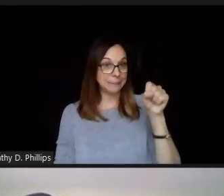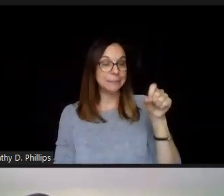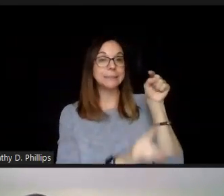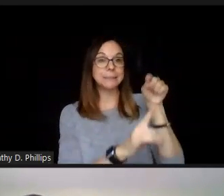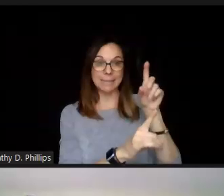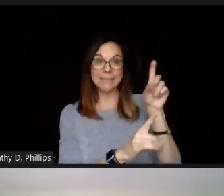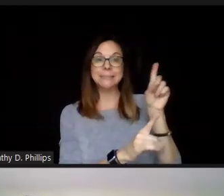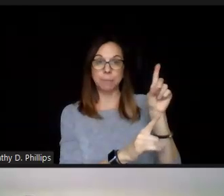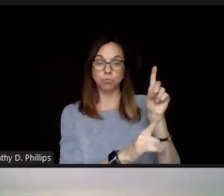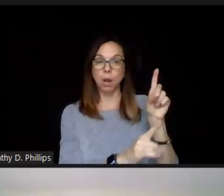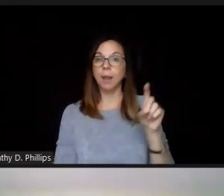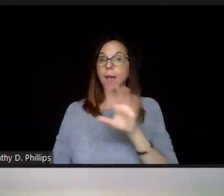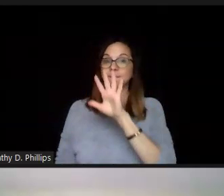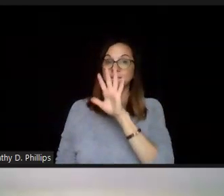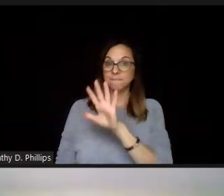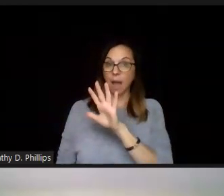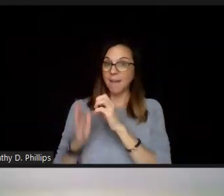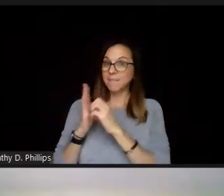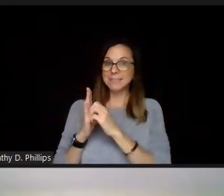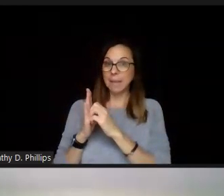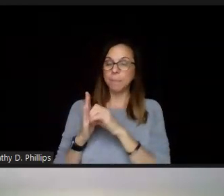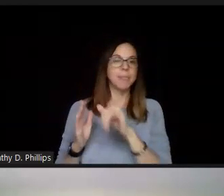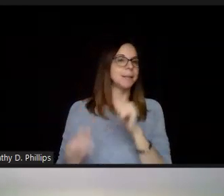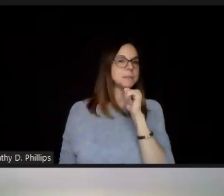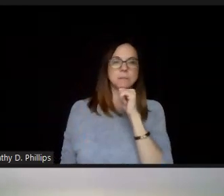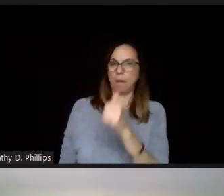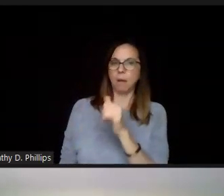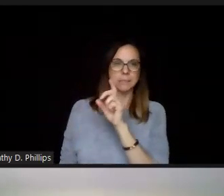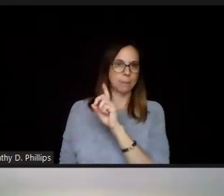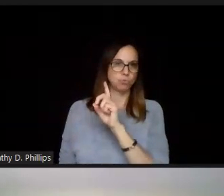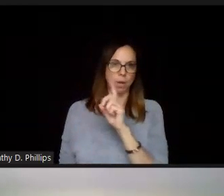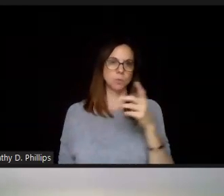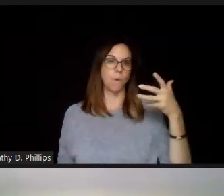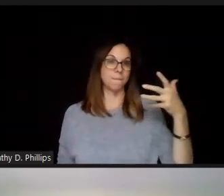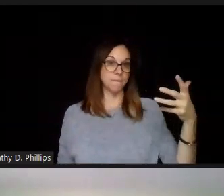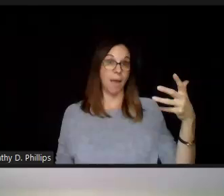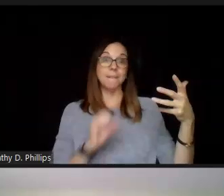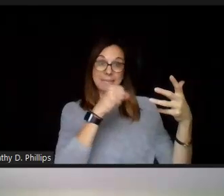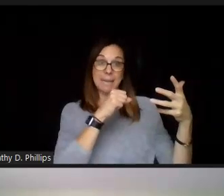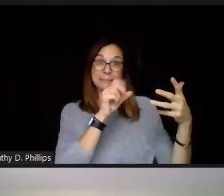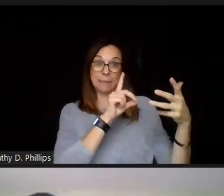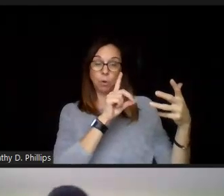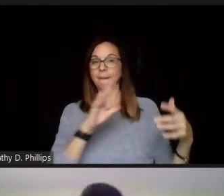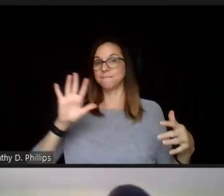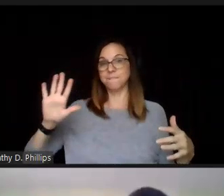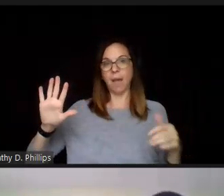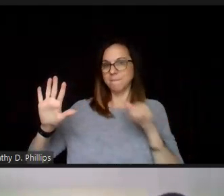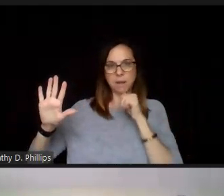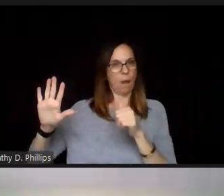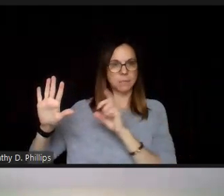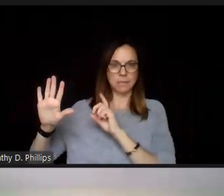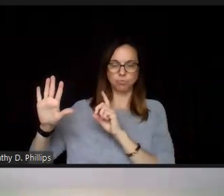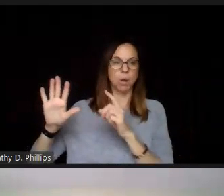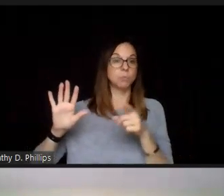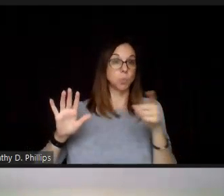and 5 sources that show it was not democratic. Okay? And then once you have